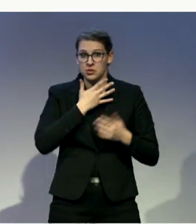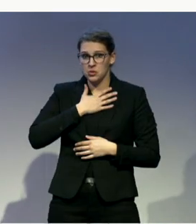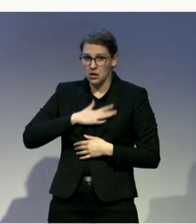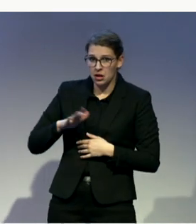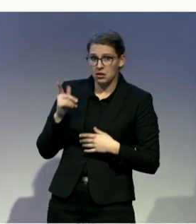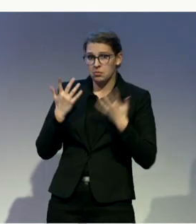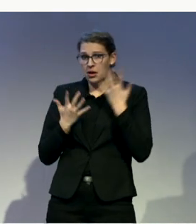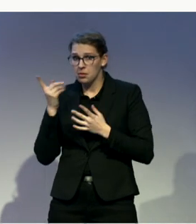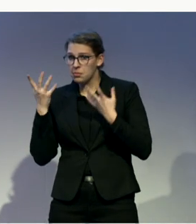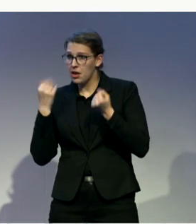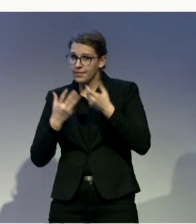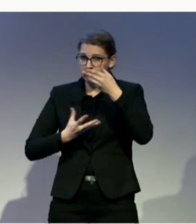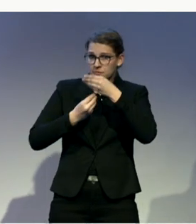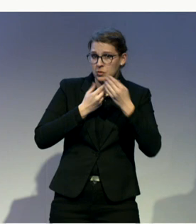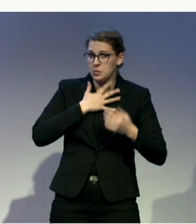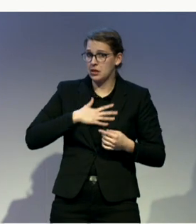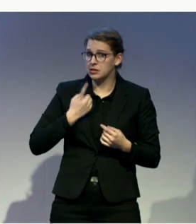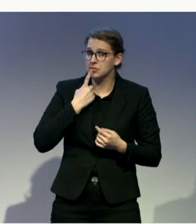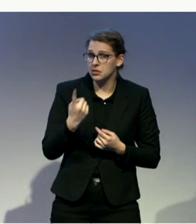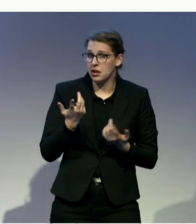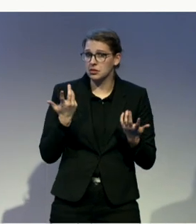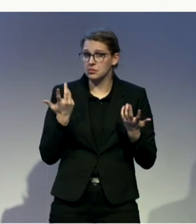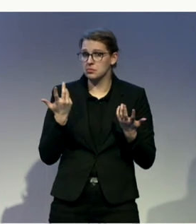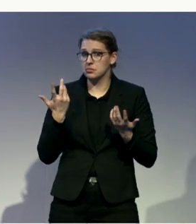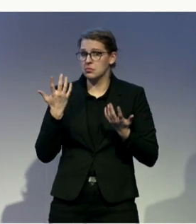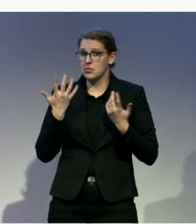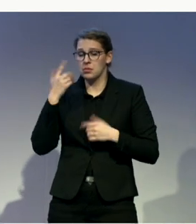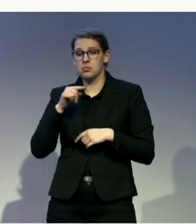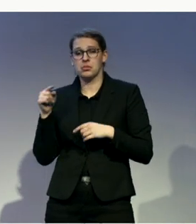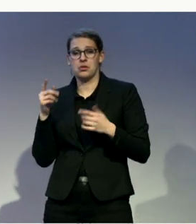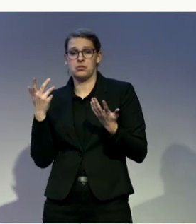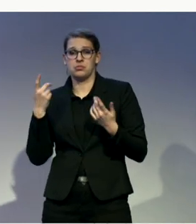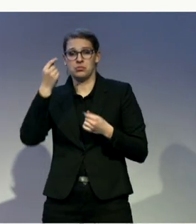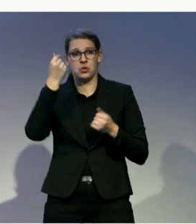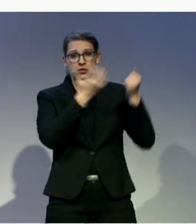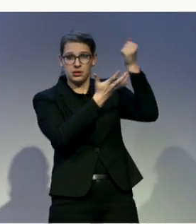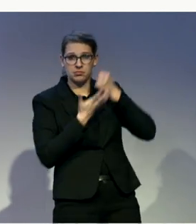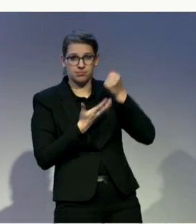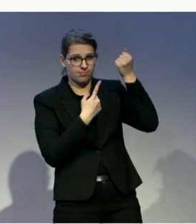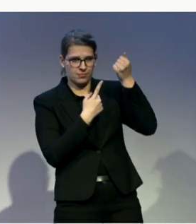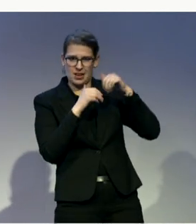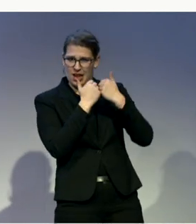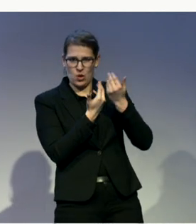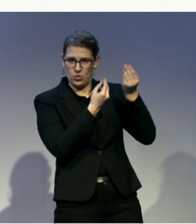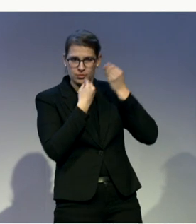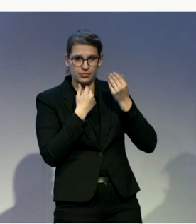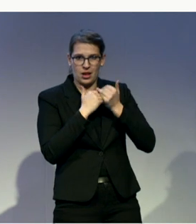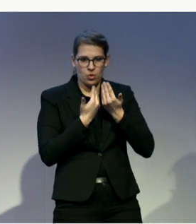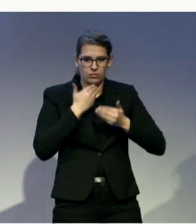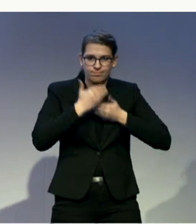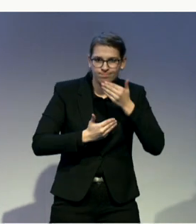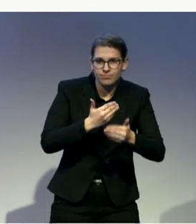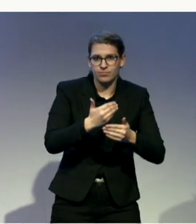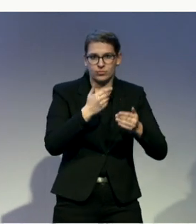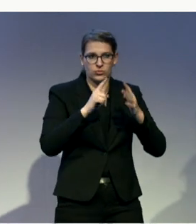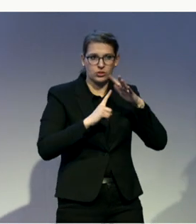on how are you approaching the funding issue in your country? Which kind of strategies or vision, as you mentioned